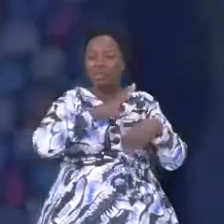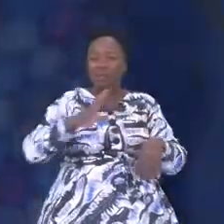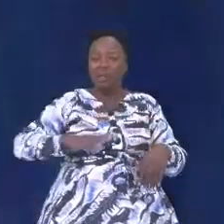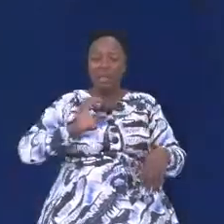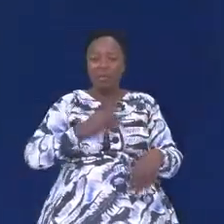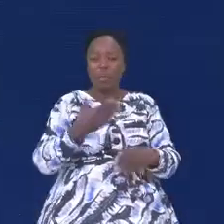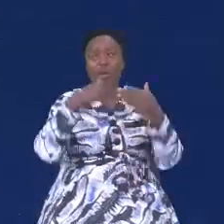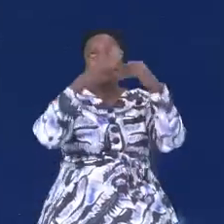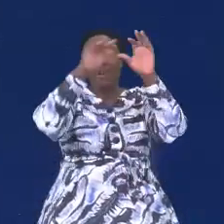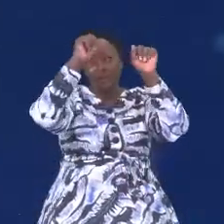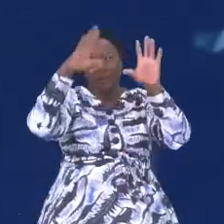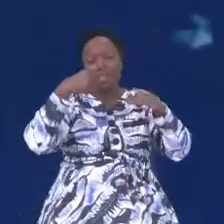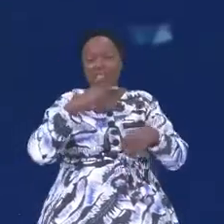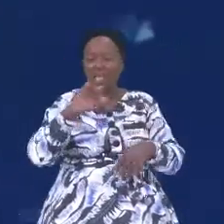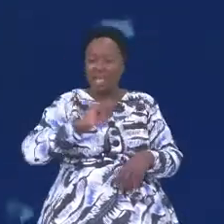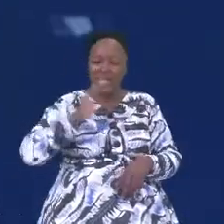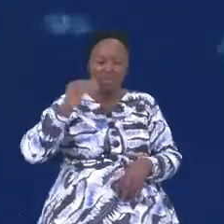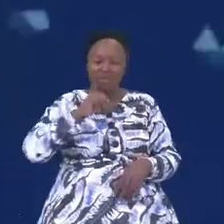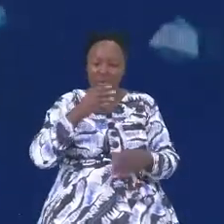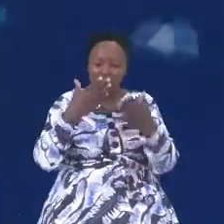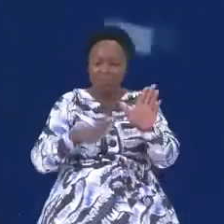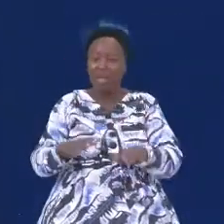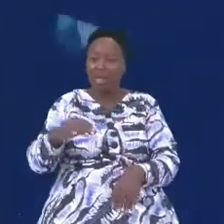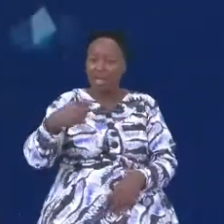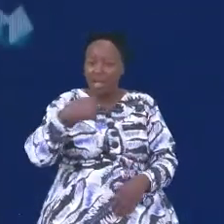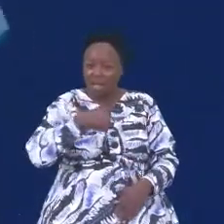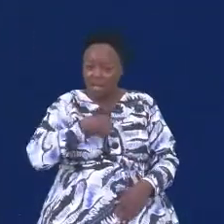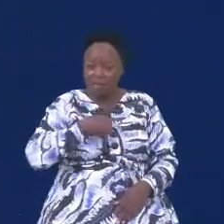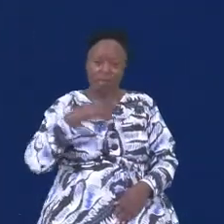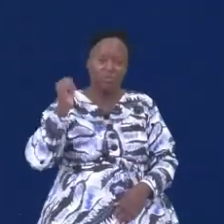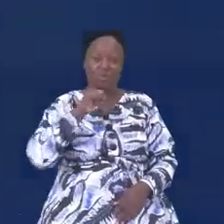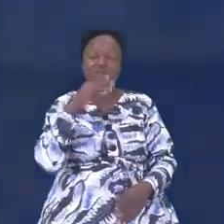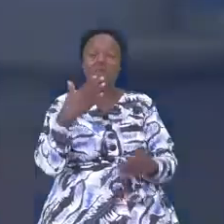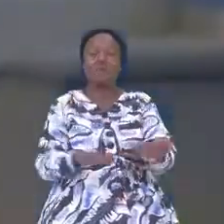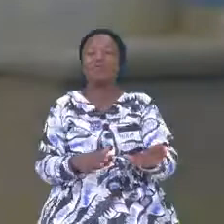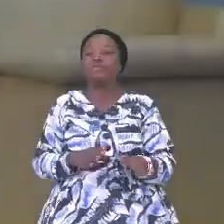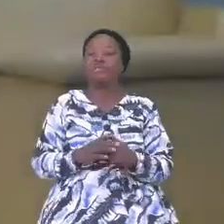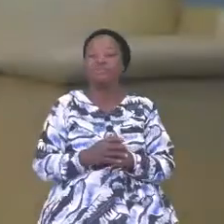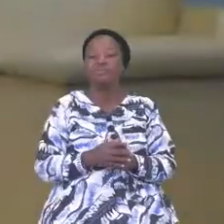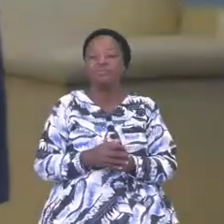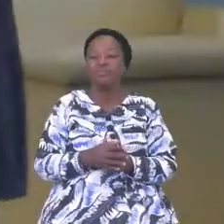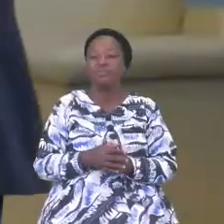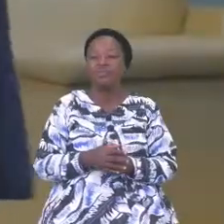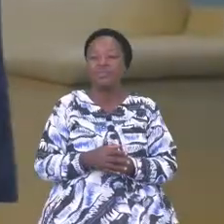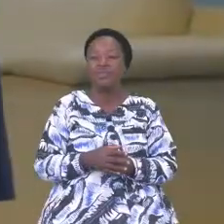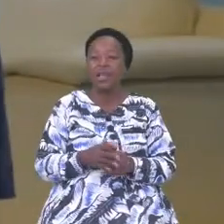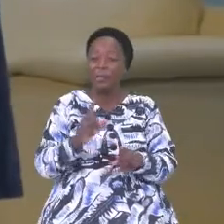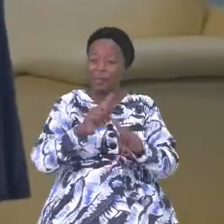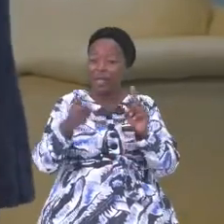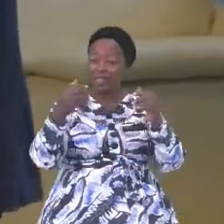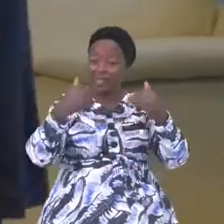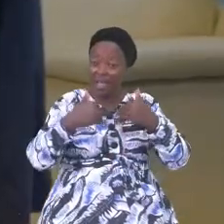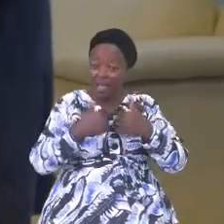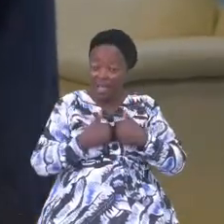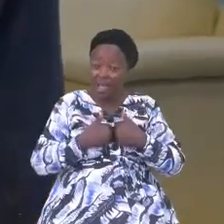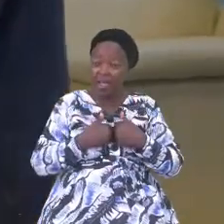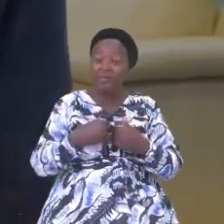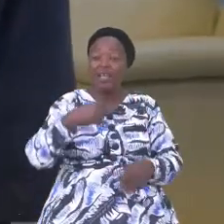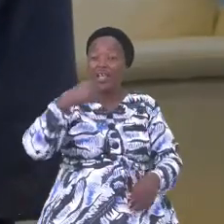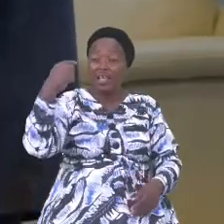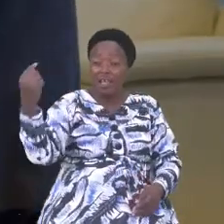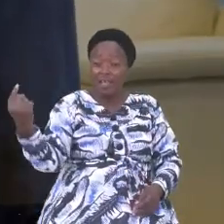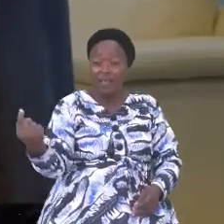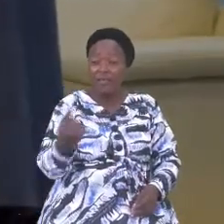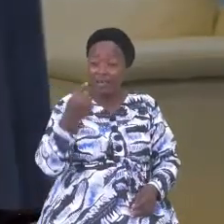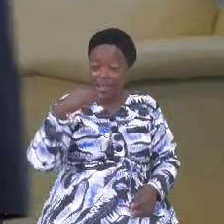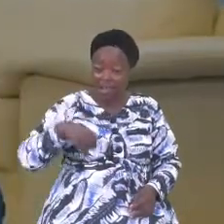says, I should not perish. I will not perish, but have